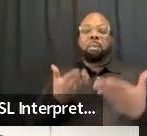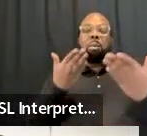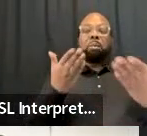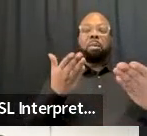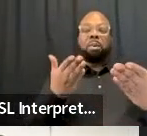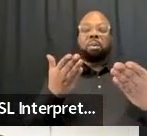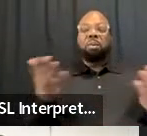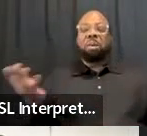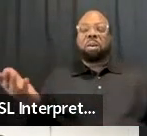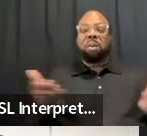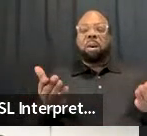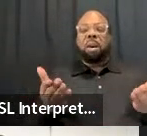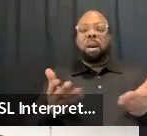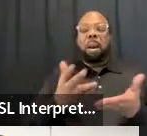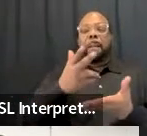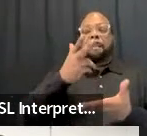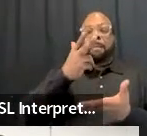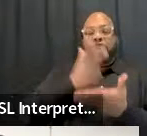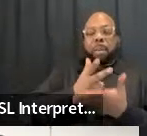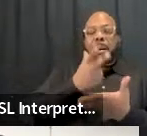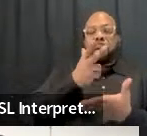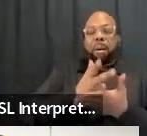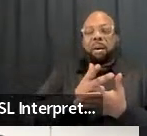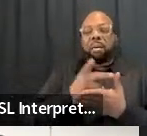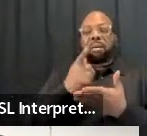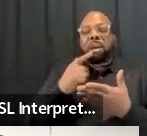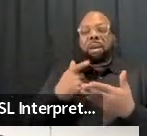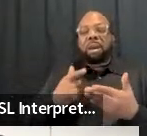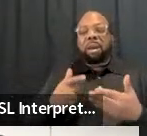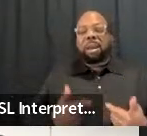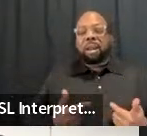governs parking, in particular in residence districts.